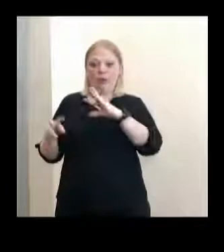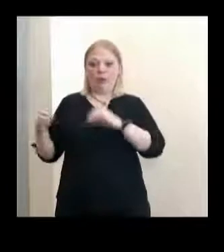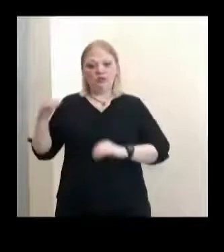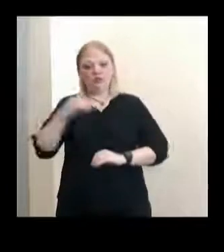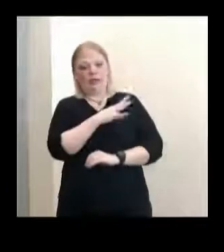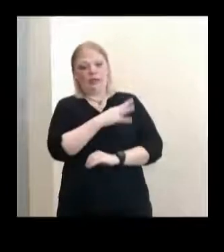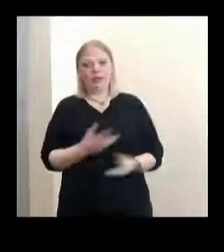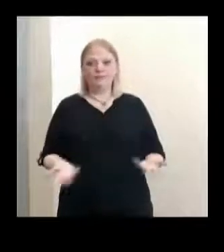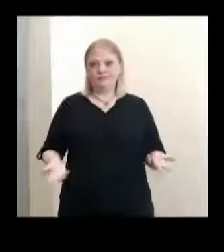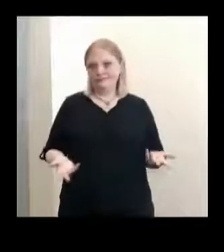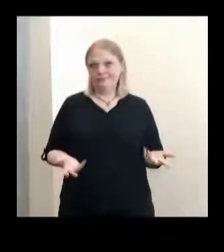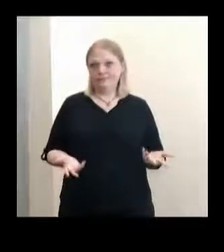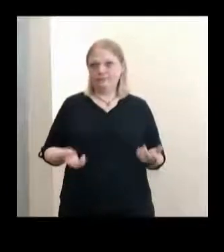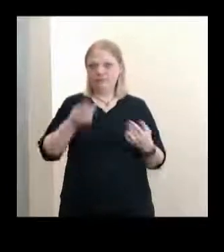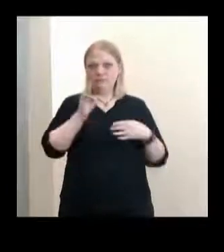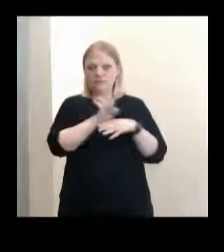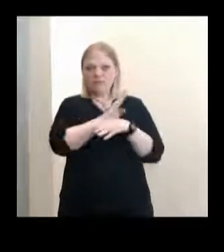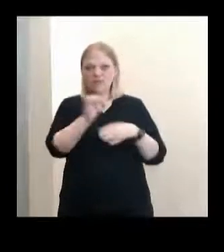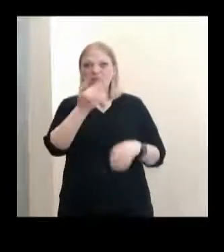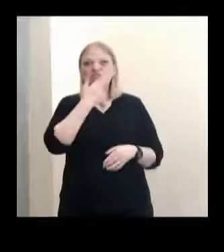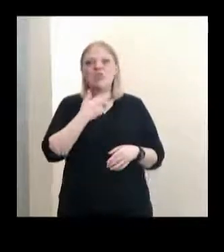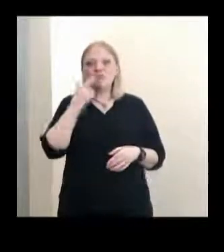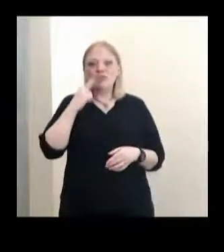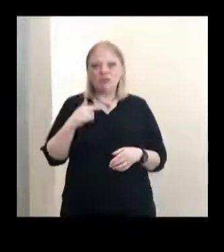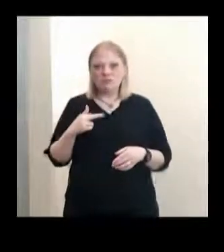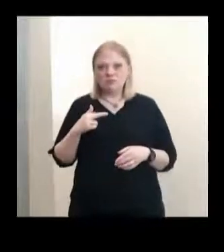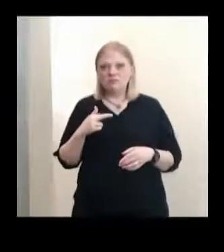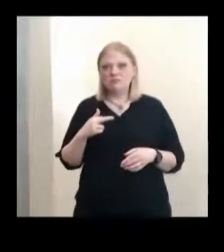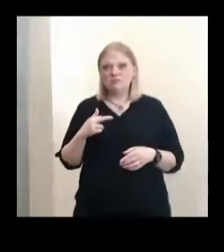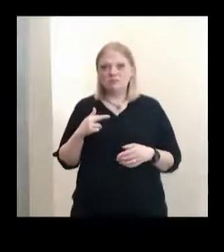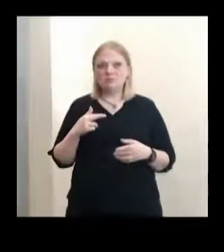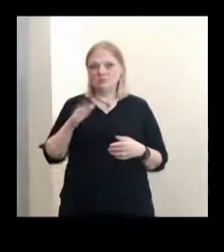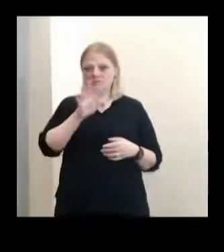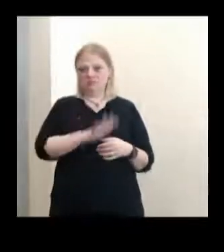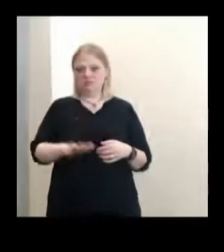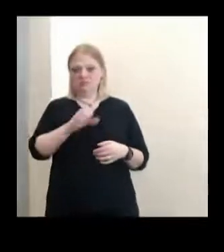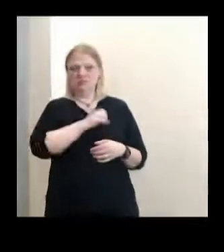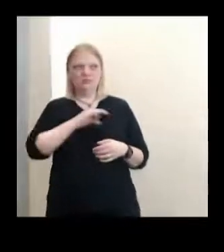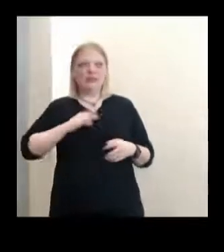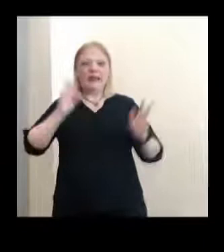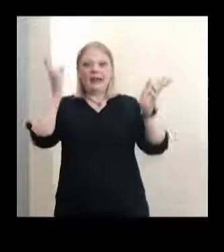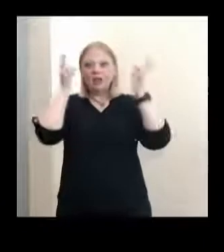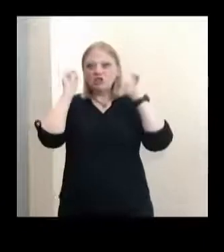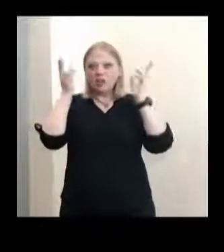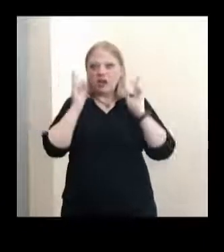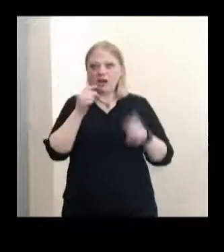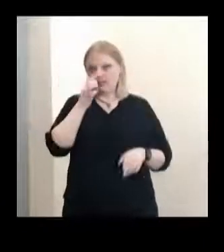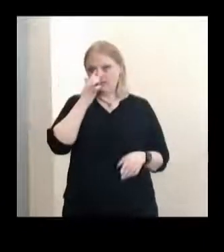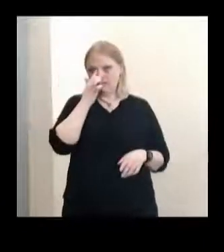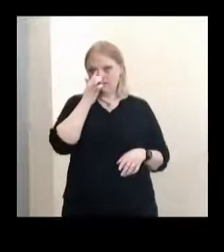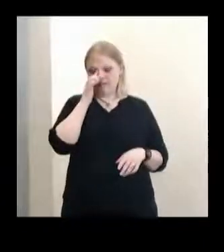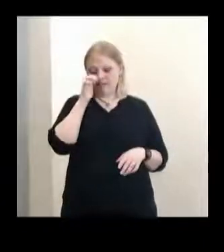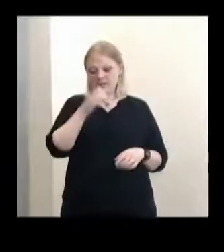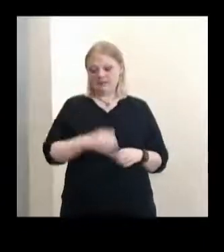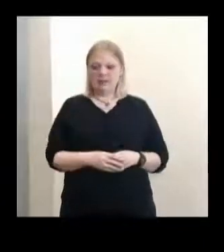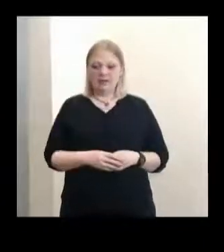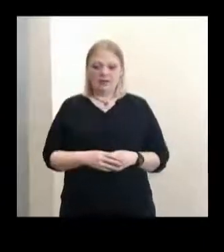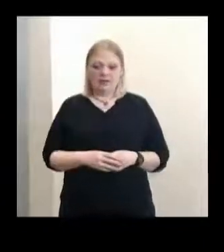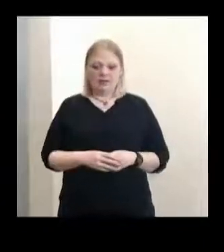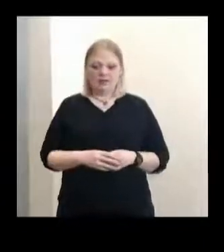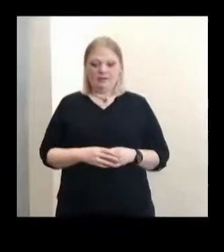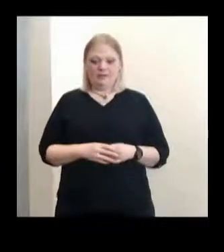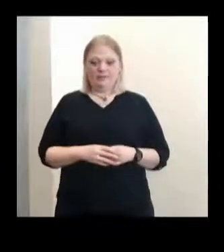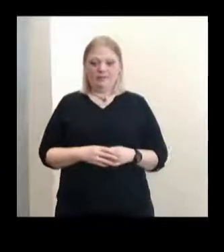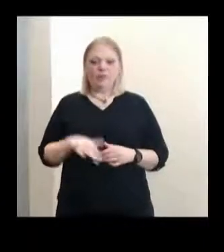seeing it in businesses like restaurants among the staff and hair salons. And in addition to the